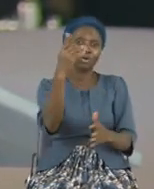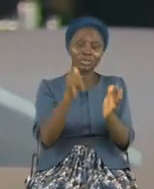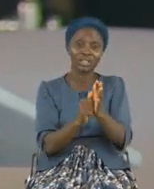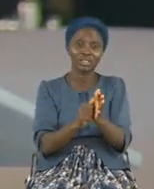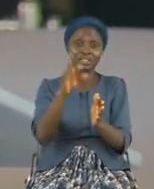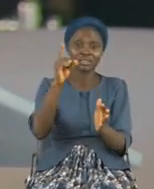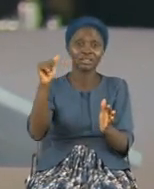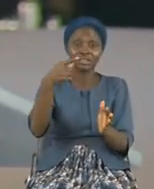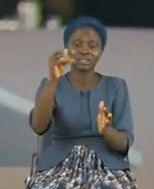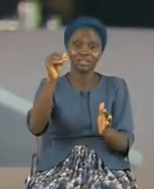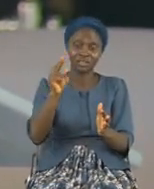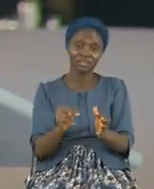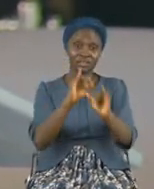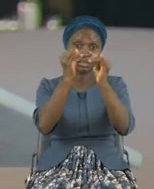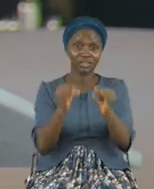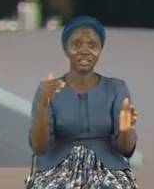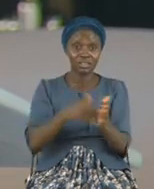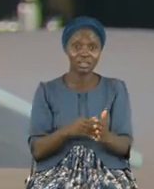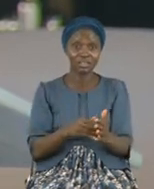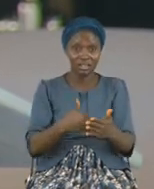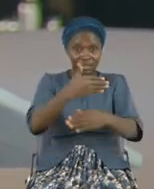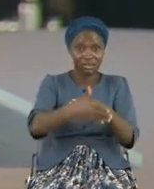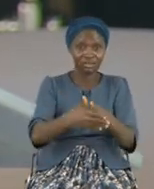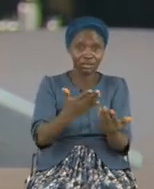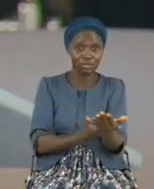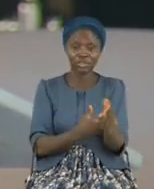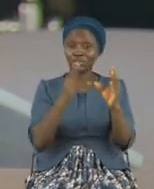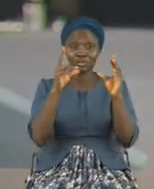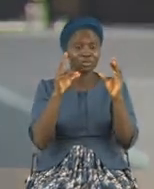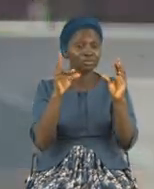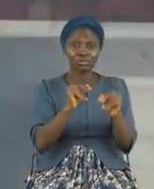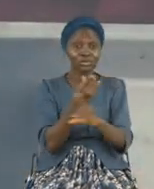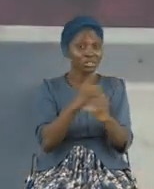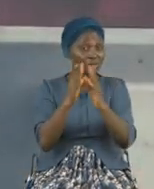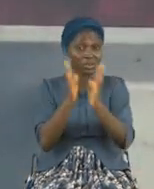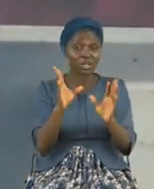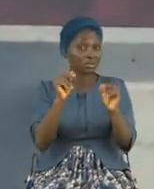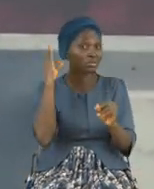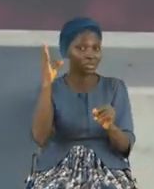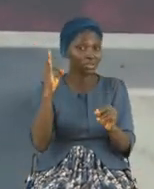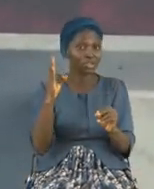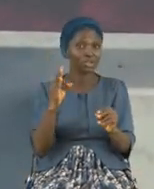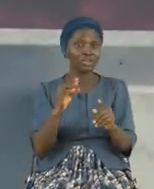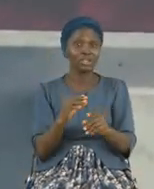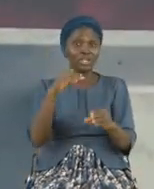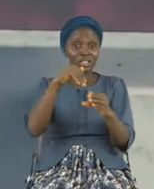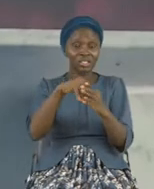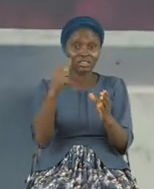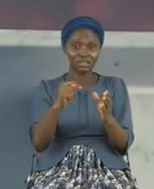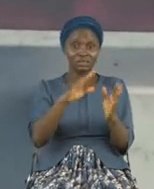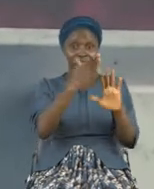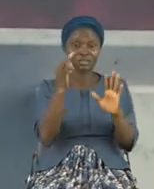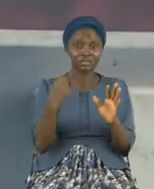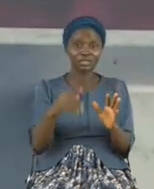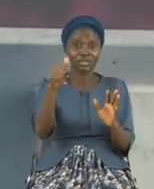priest, no deliverance prayer, nothing, but the presence of the ark there. The